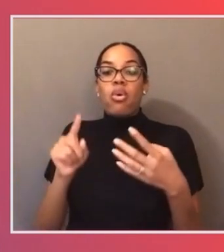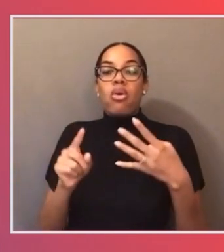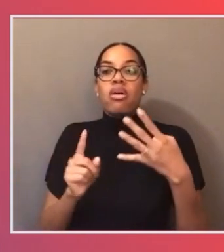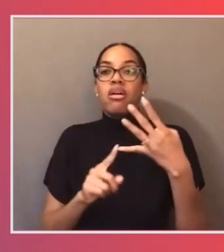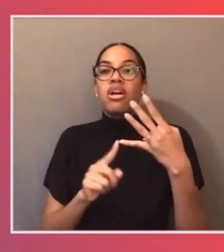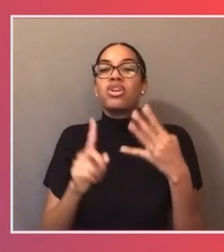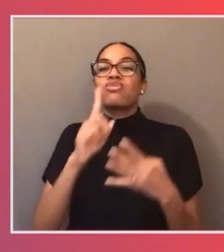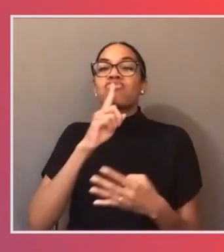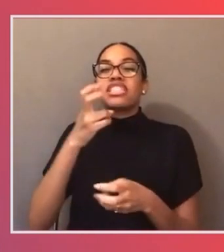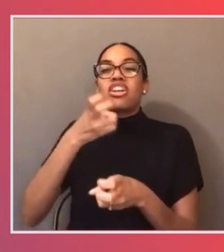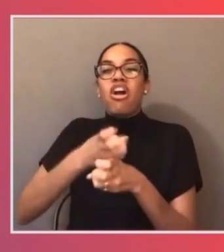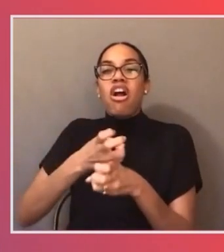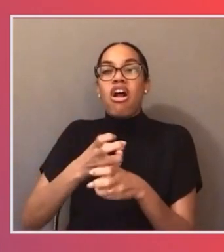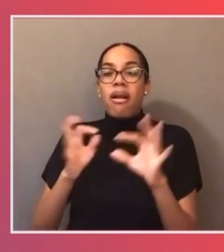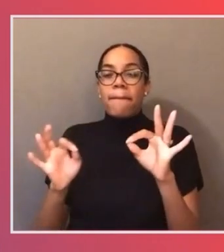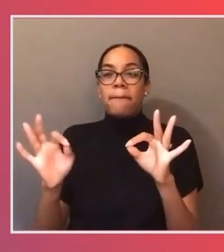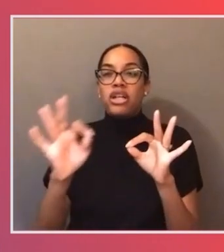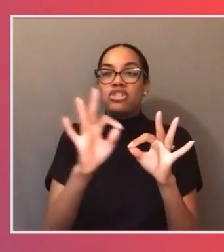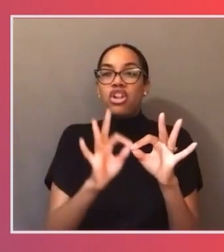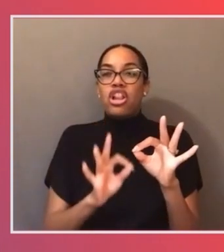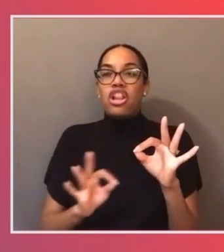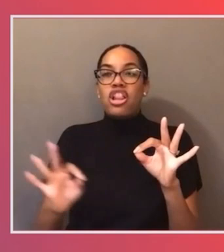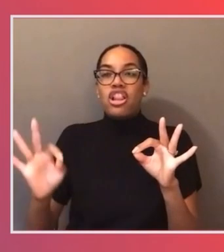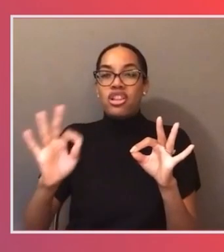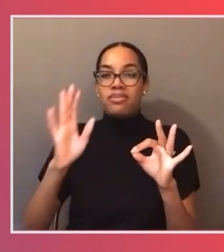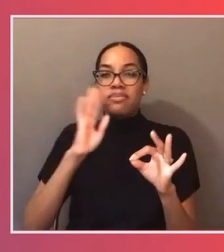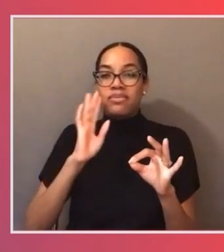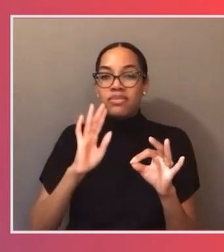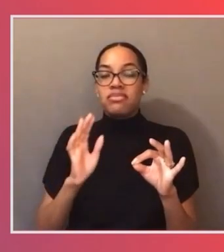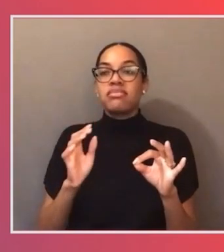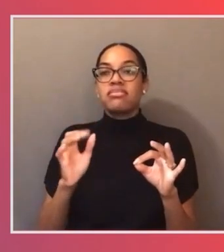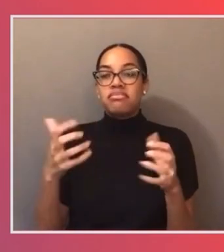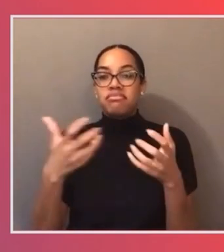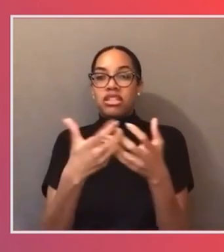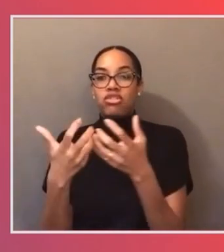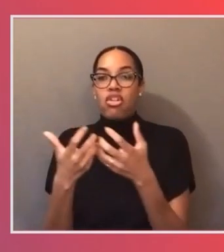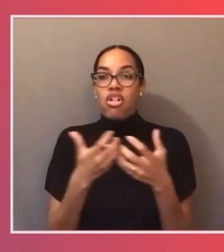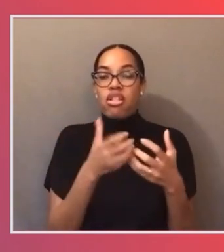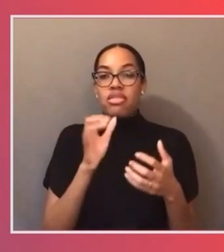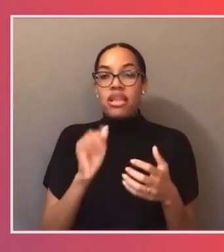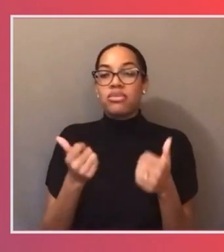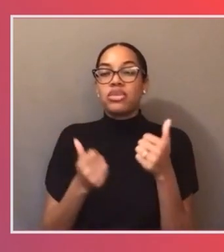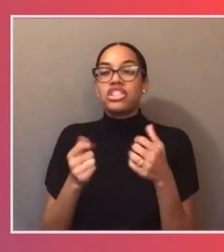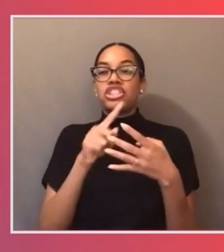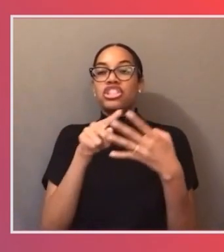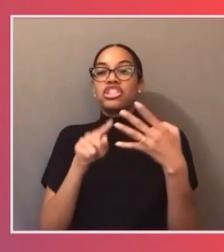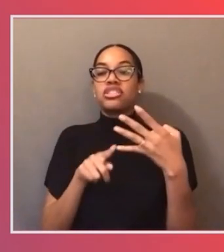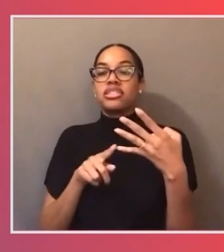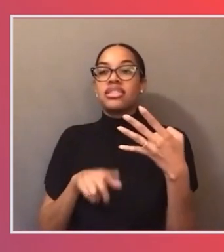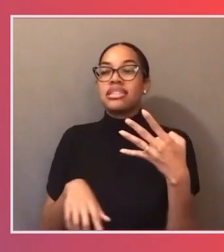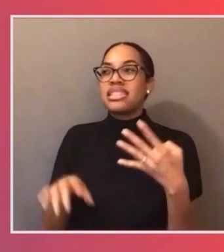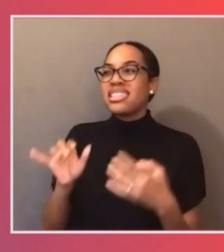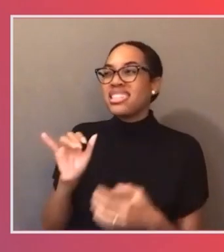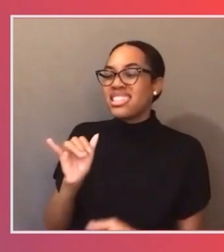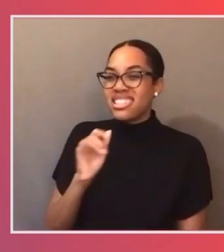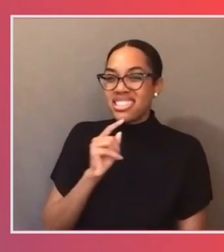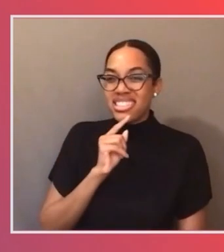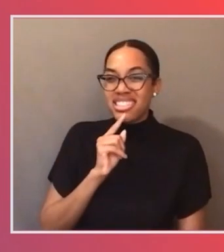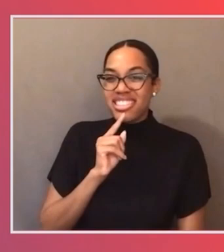Anthony, remember what we put on that desk? Stumped him. Stumped him. I'm liking it, Team Ruffalo. I think we got this one.